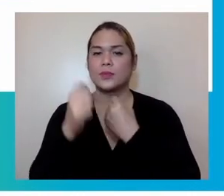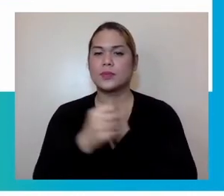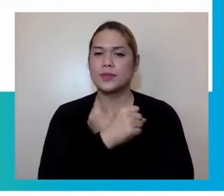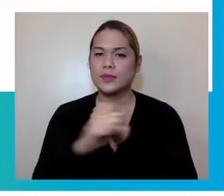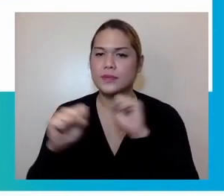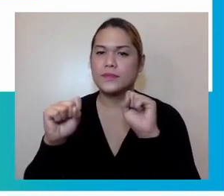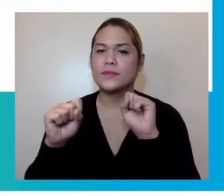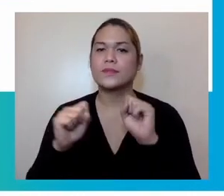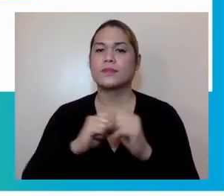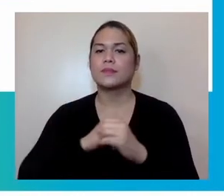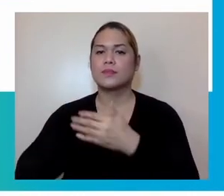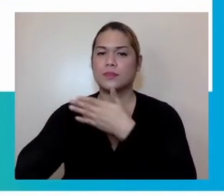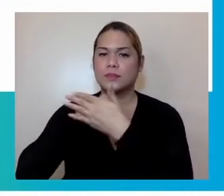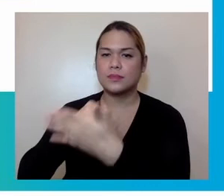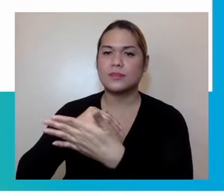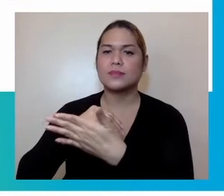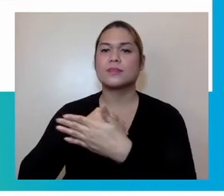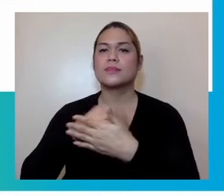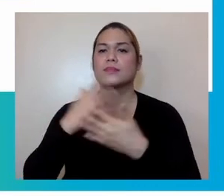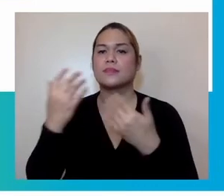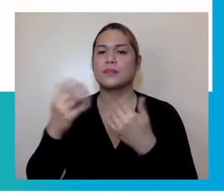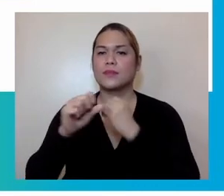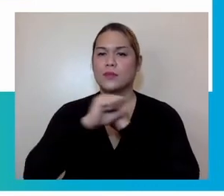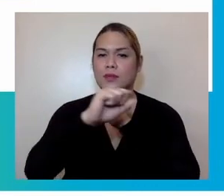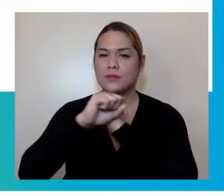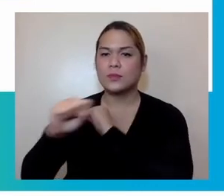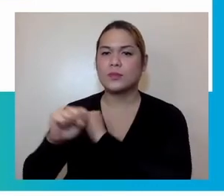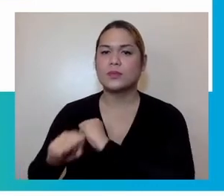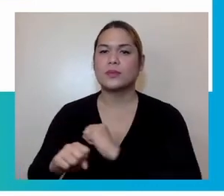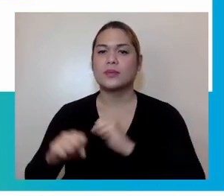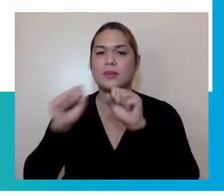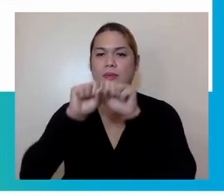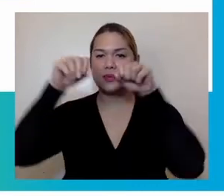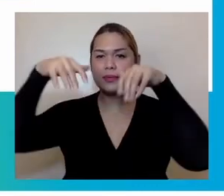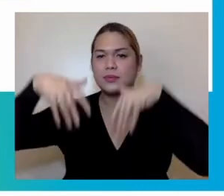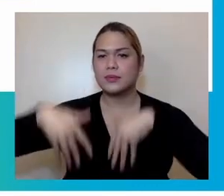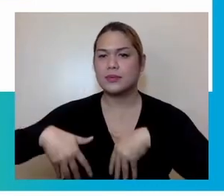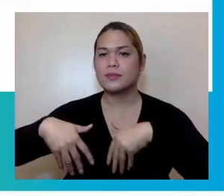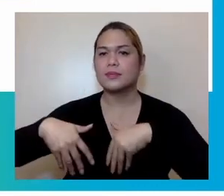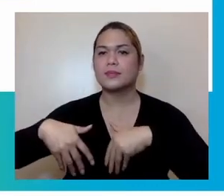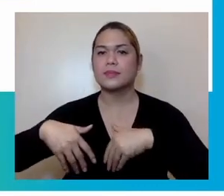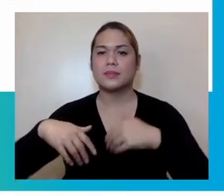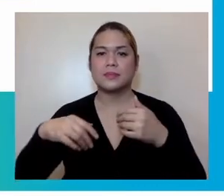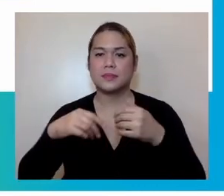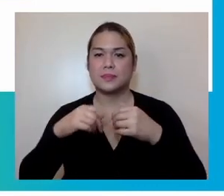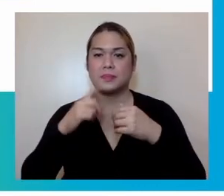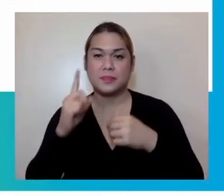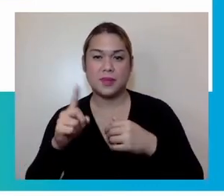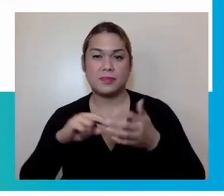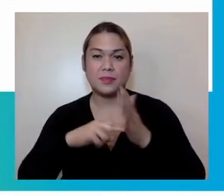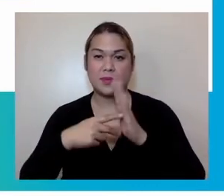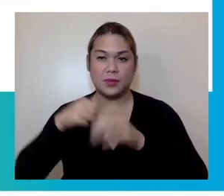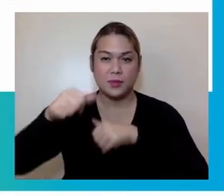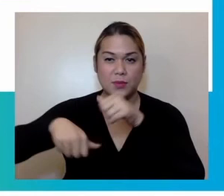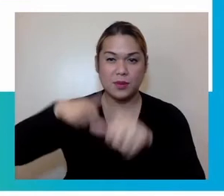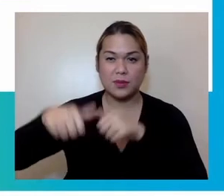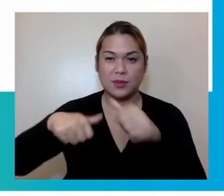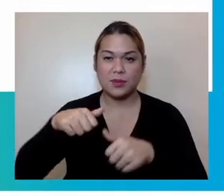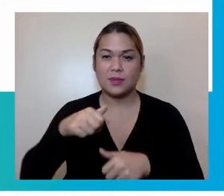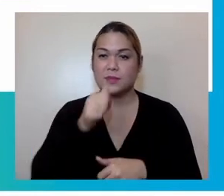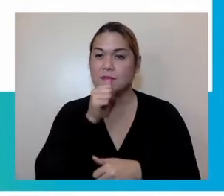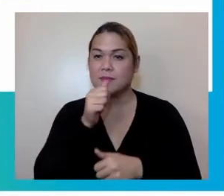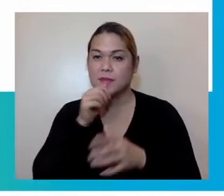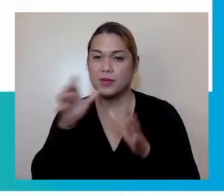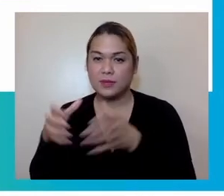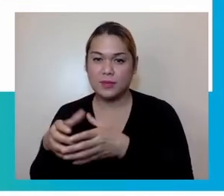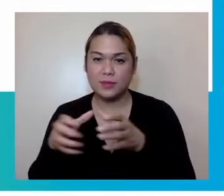this mechanism and these safeguards are perfect. That's the reason why we are revising the safeguards.